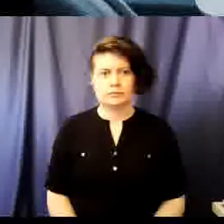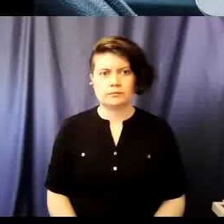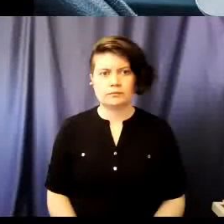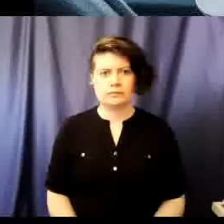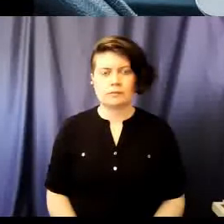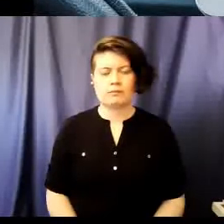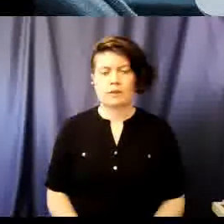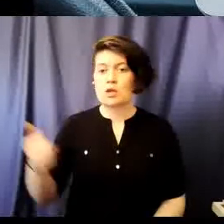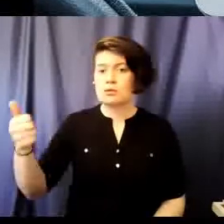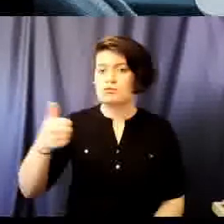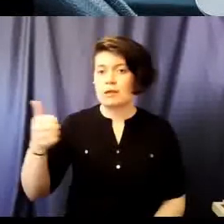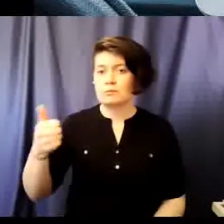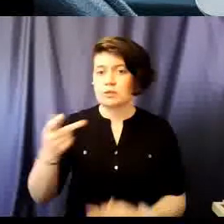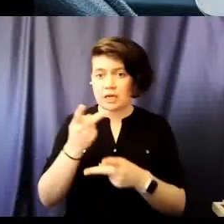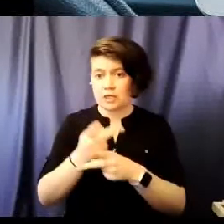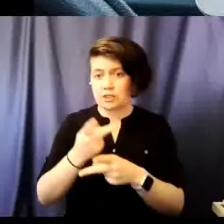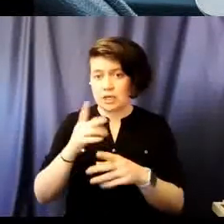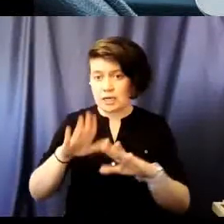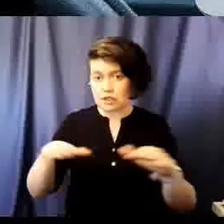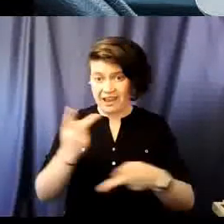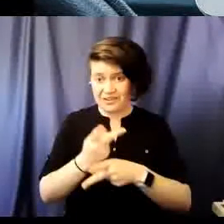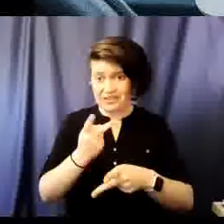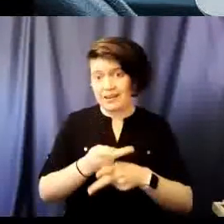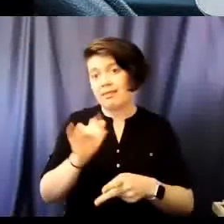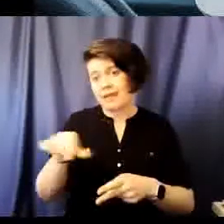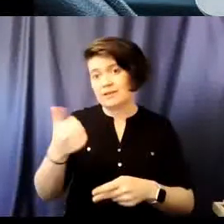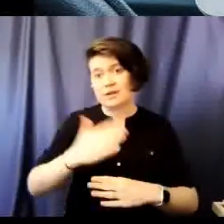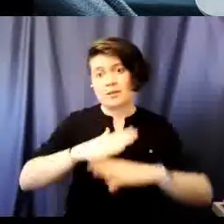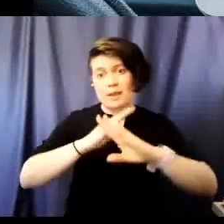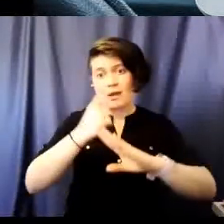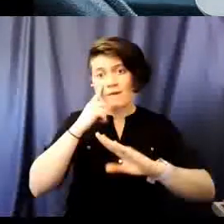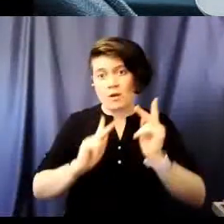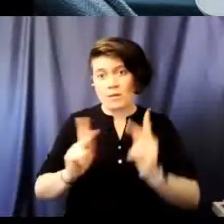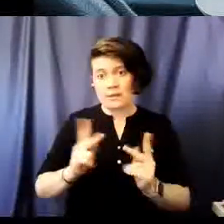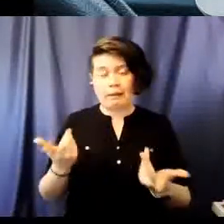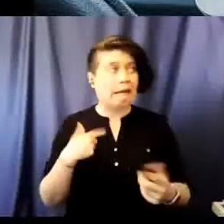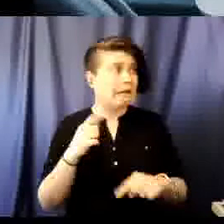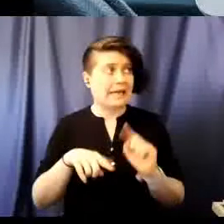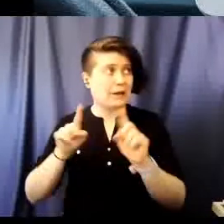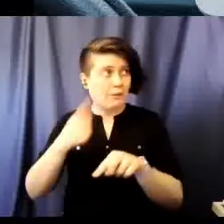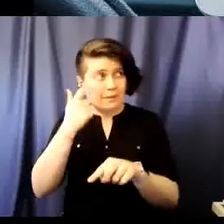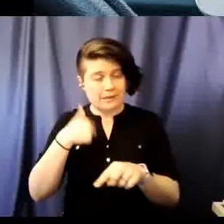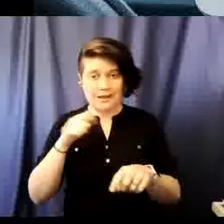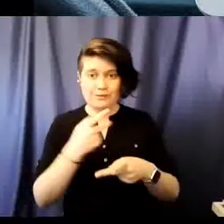Transportation and childcare can also be barriers for those who would otherwise attend, and you all named those right